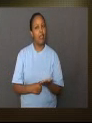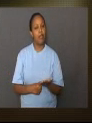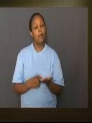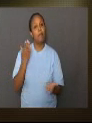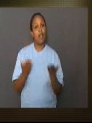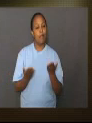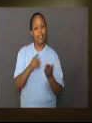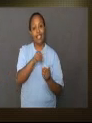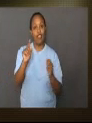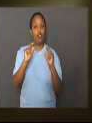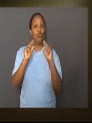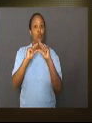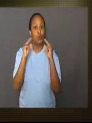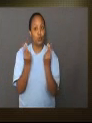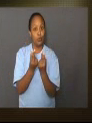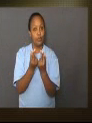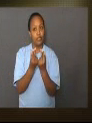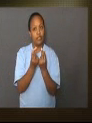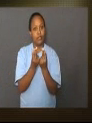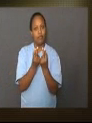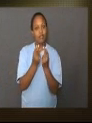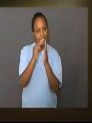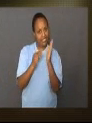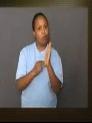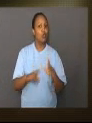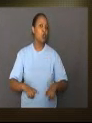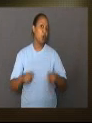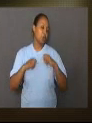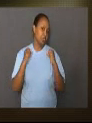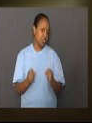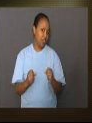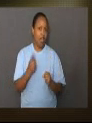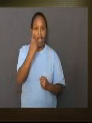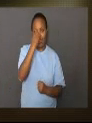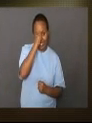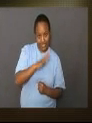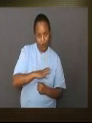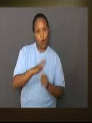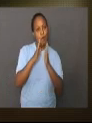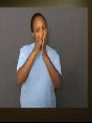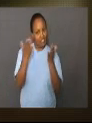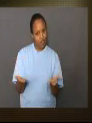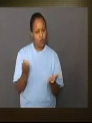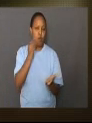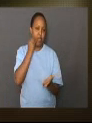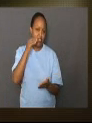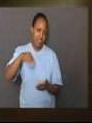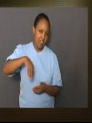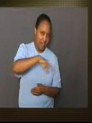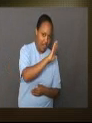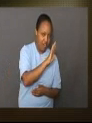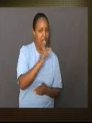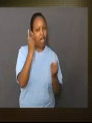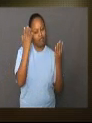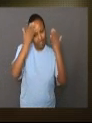mean that your group will establish a system in which one person can take the book home on one